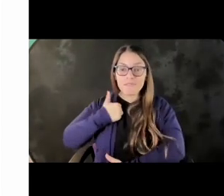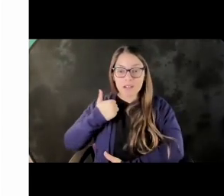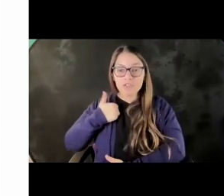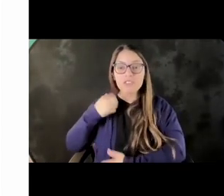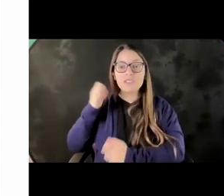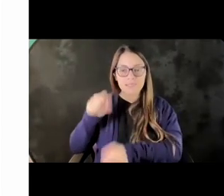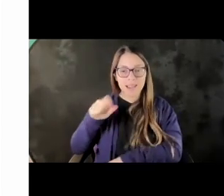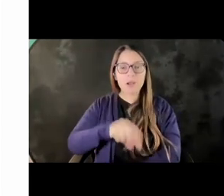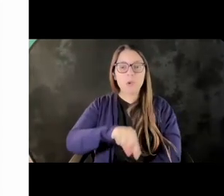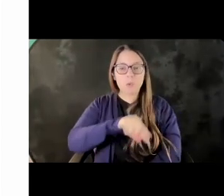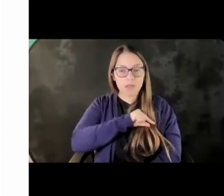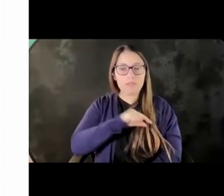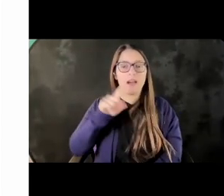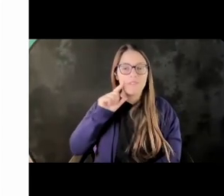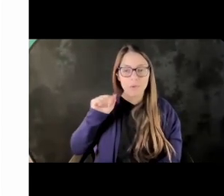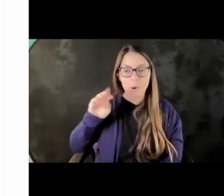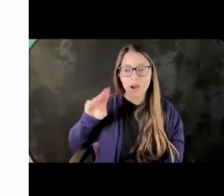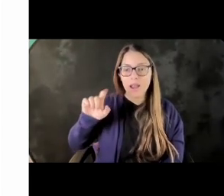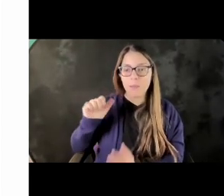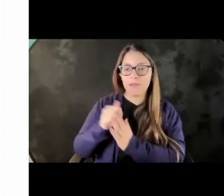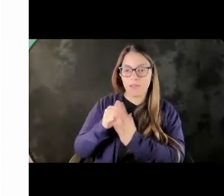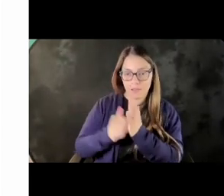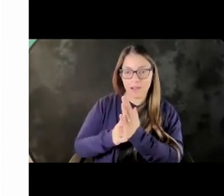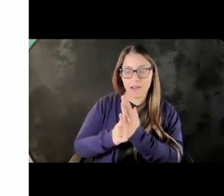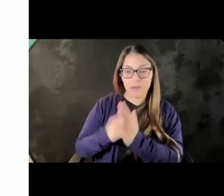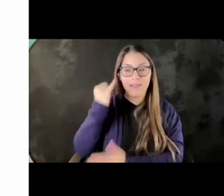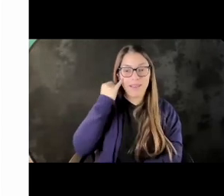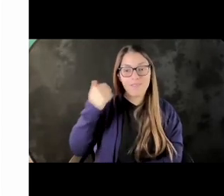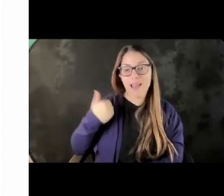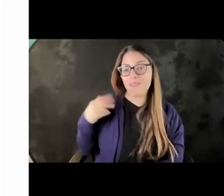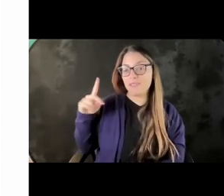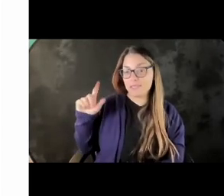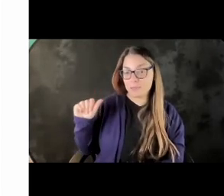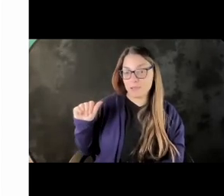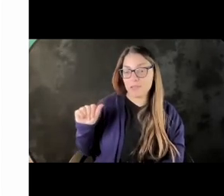can qualify for an ABLE account if they have a disability that